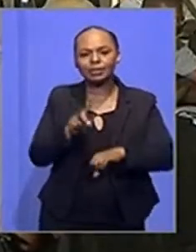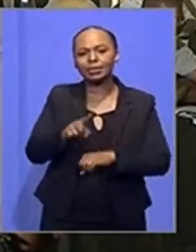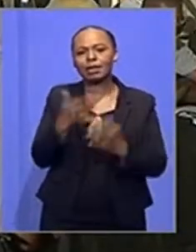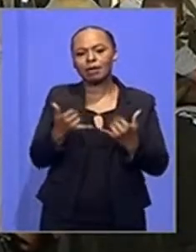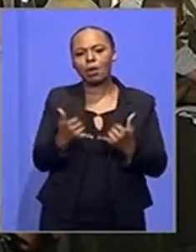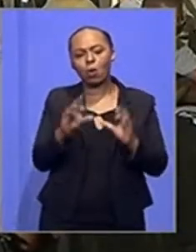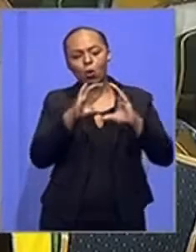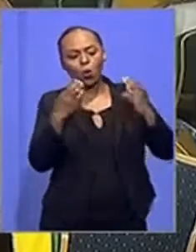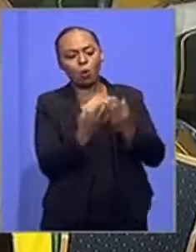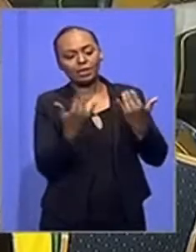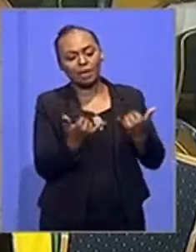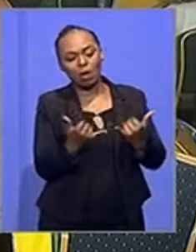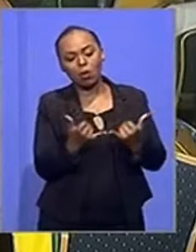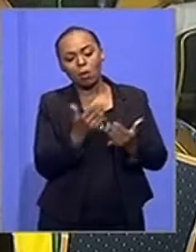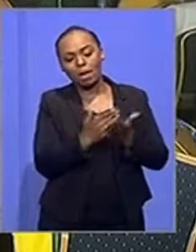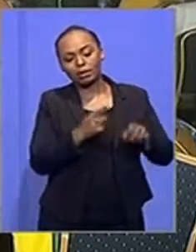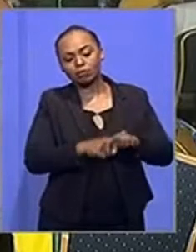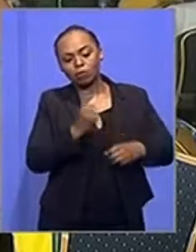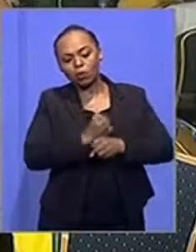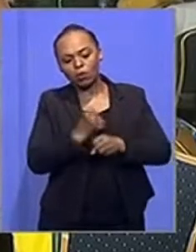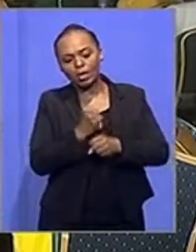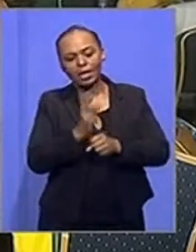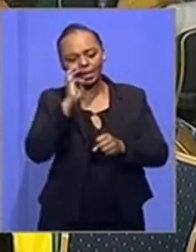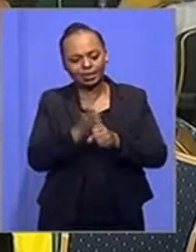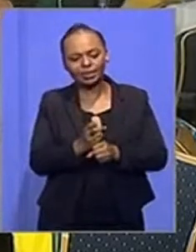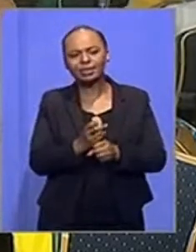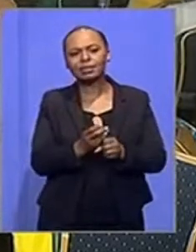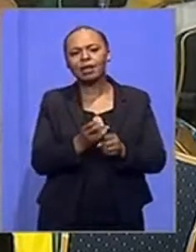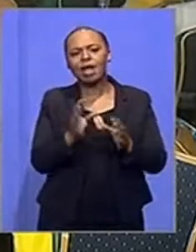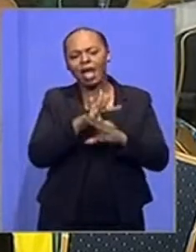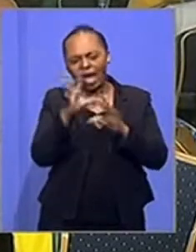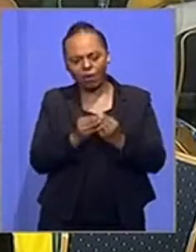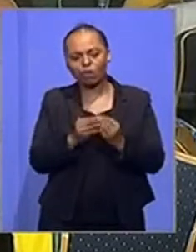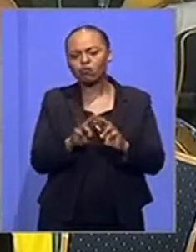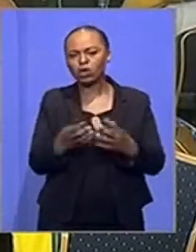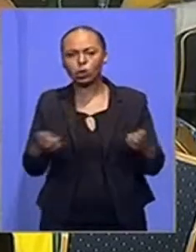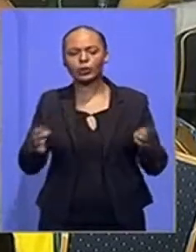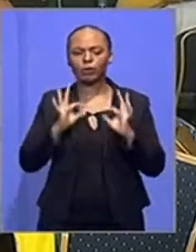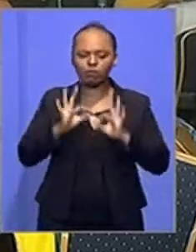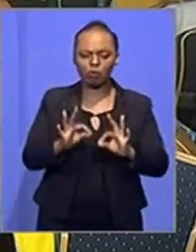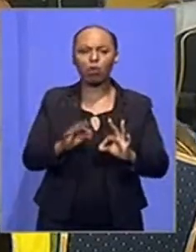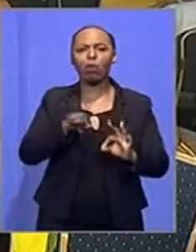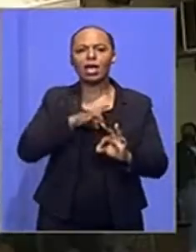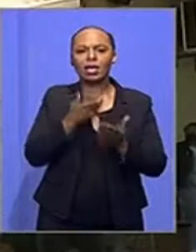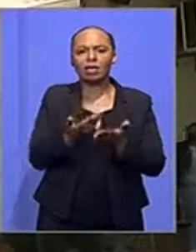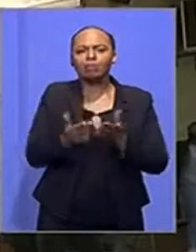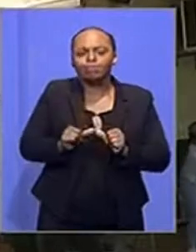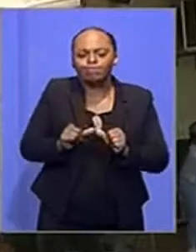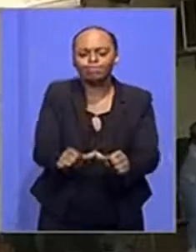mo porofenseng e na le dithata tsotlhe tsa go tsamaisa merero ya lekoko mo porofenseng.